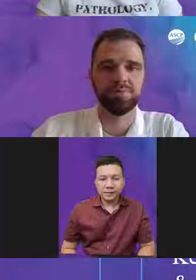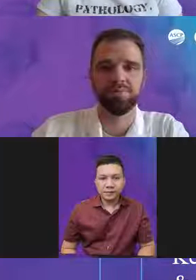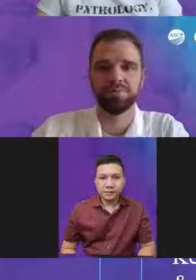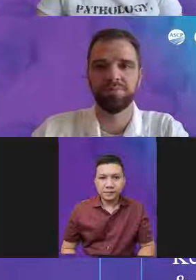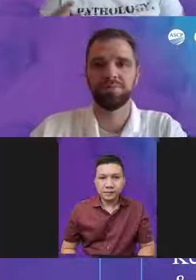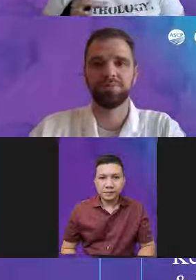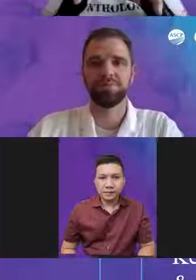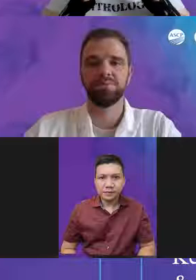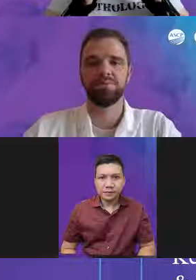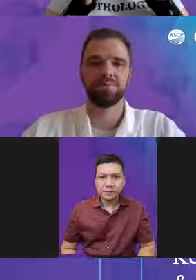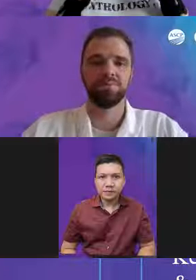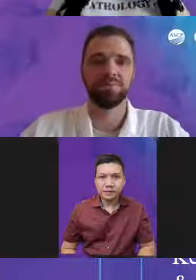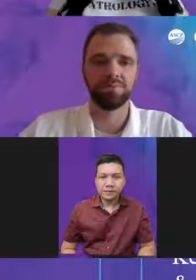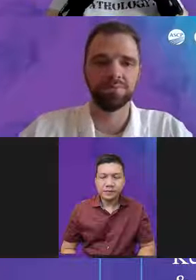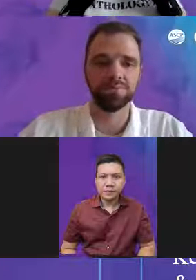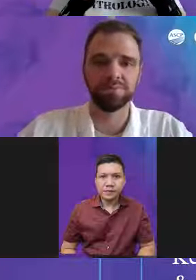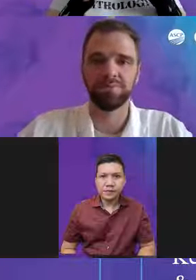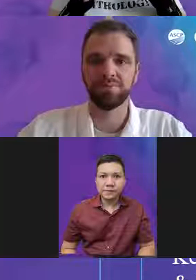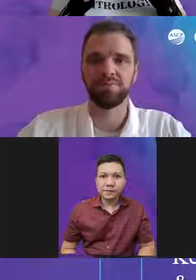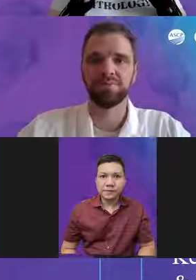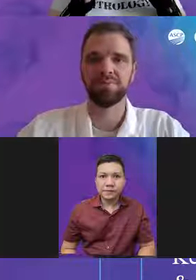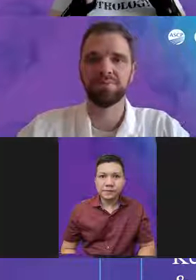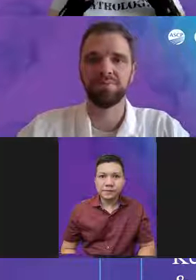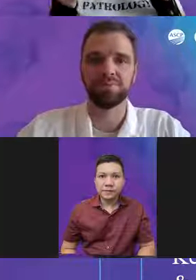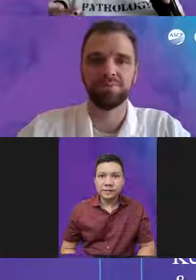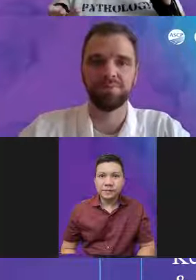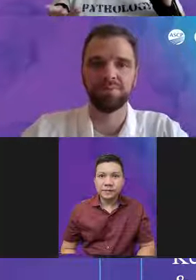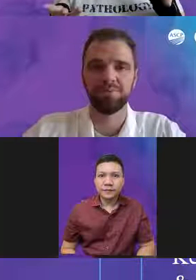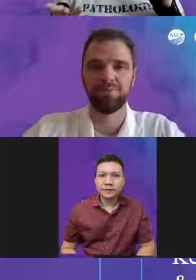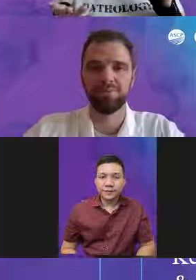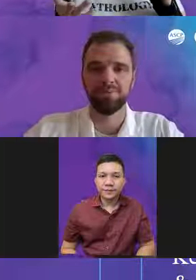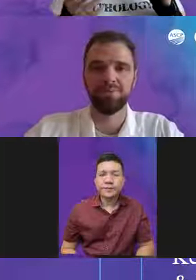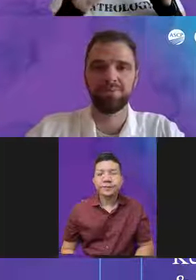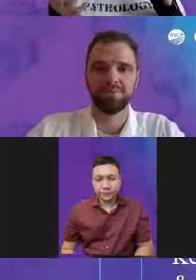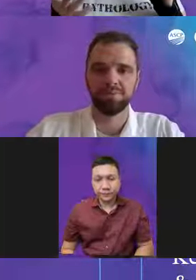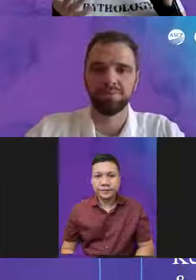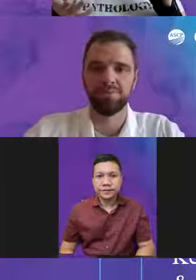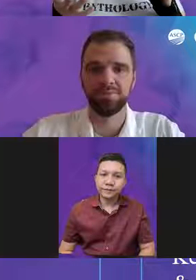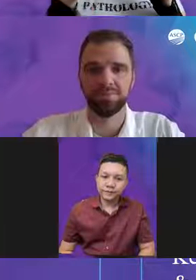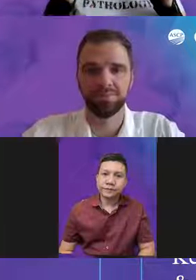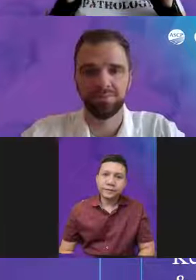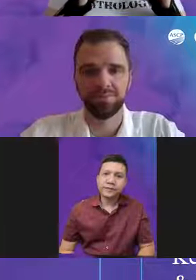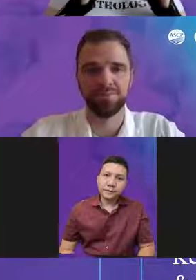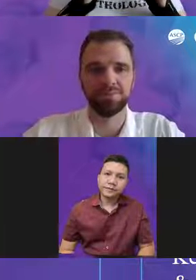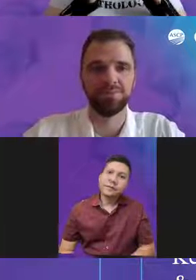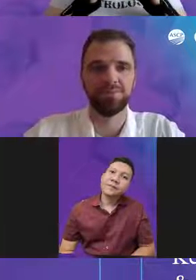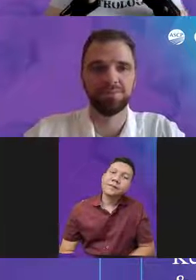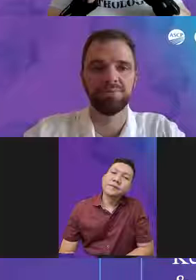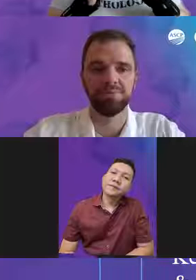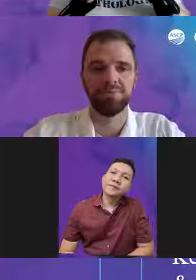and a plasma cell. So a plasma cell is a antibody producing B cell, right?